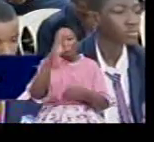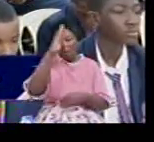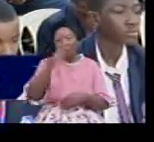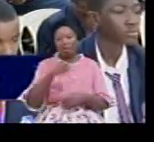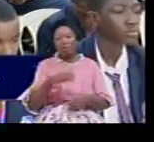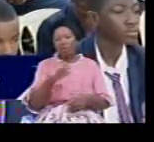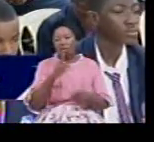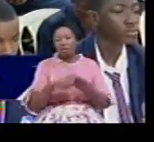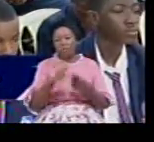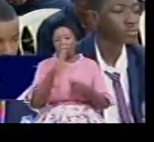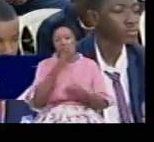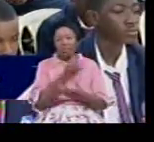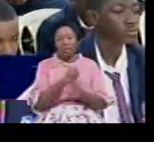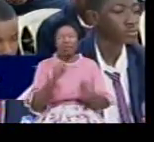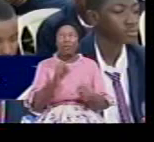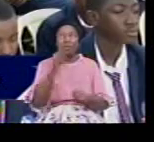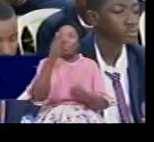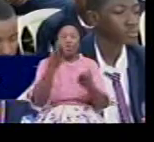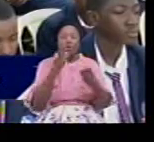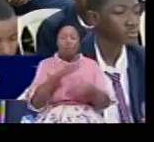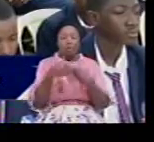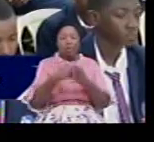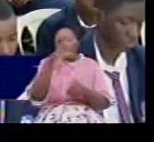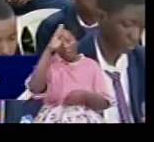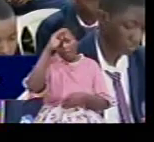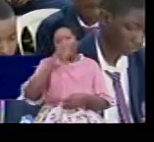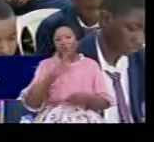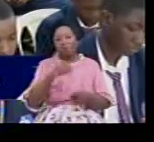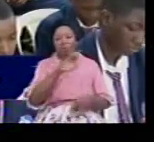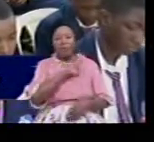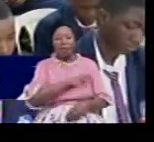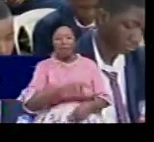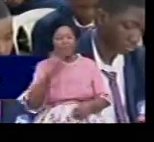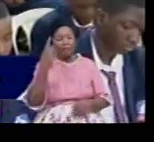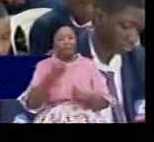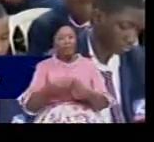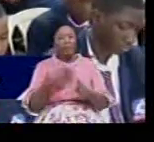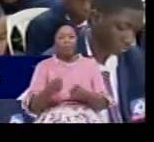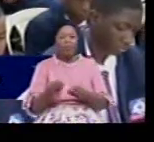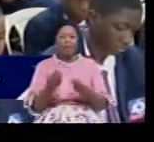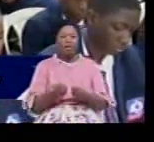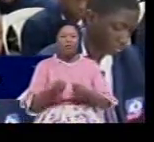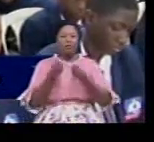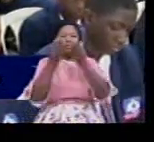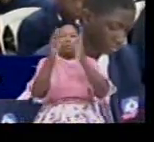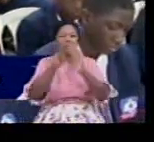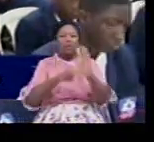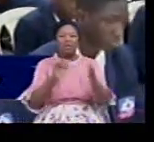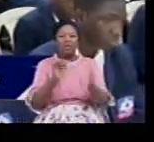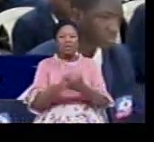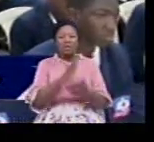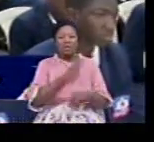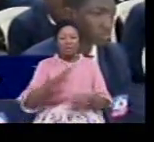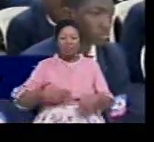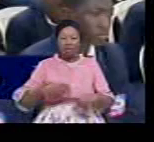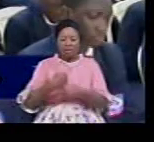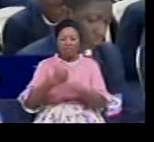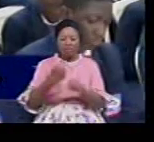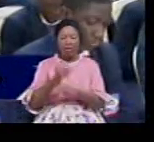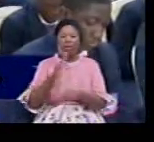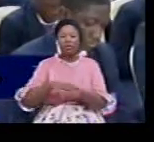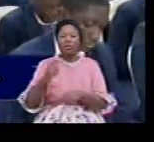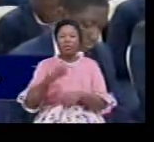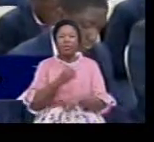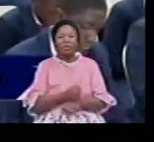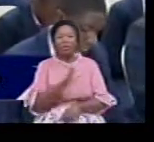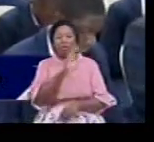all men to benefit from the atonement that Christ made on the cross of Calvary. Atonement, already